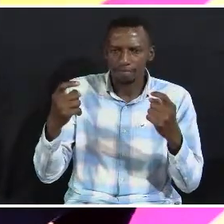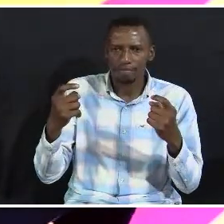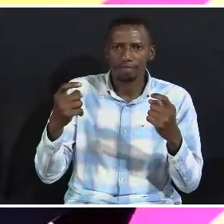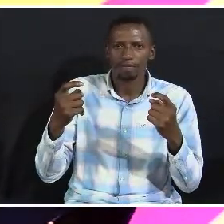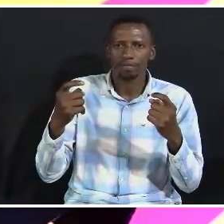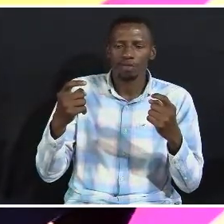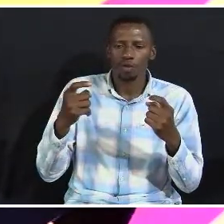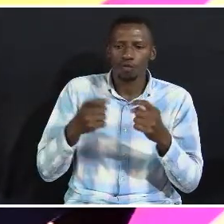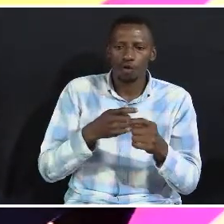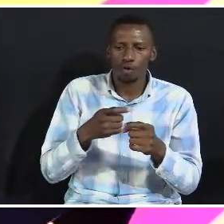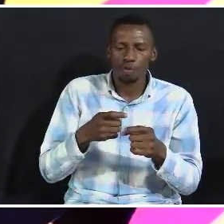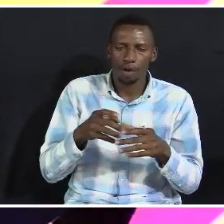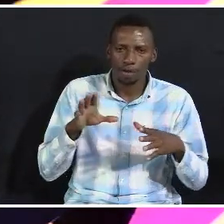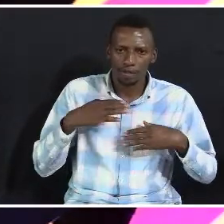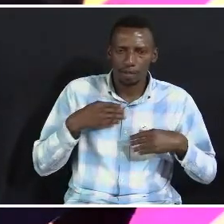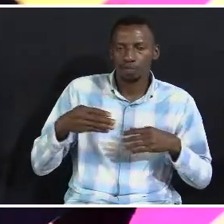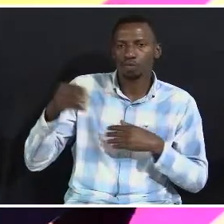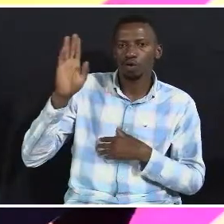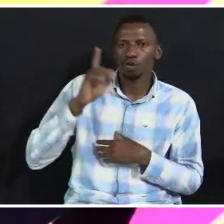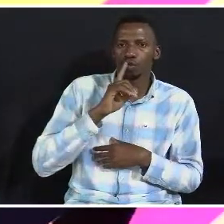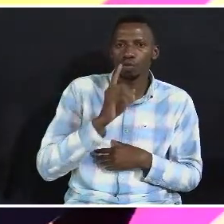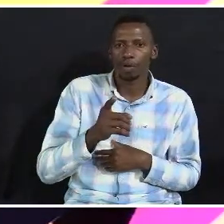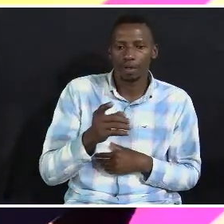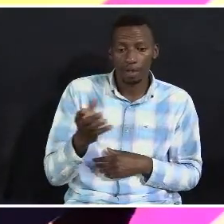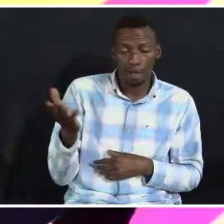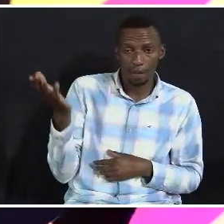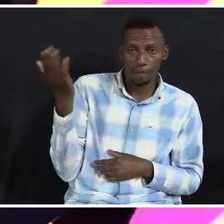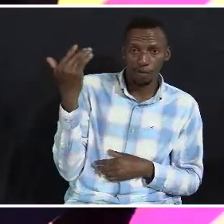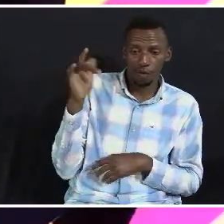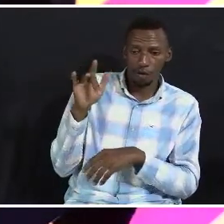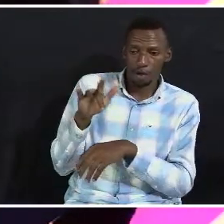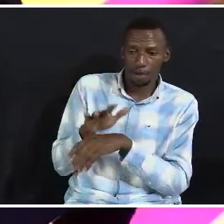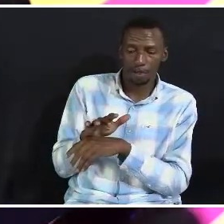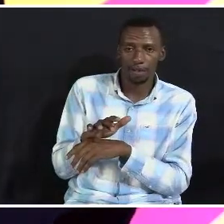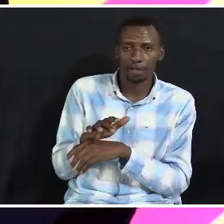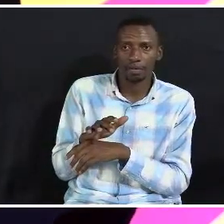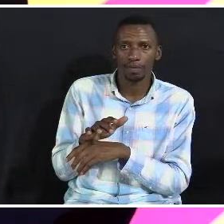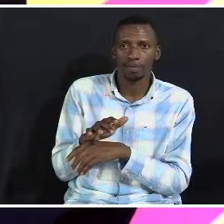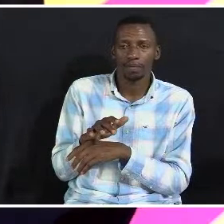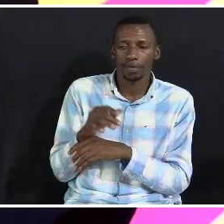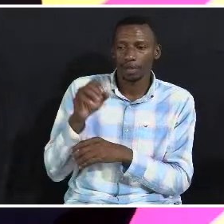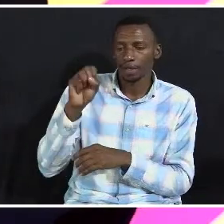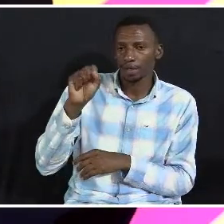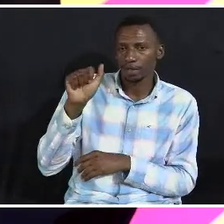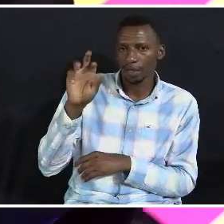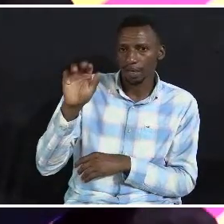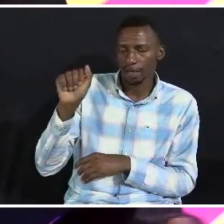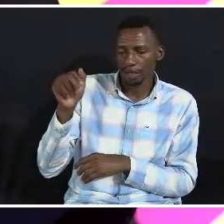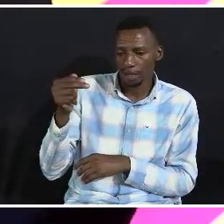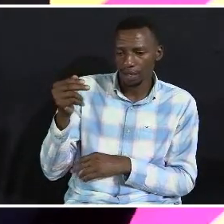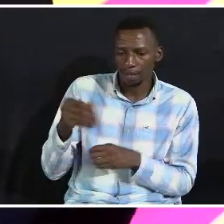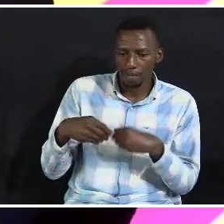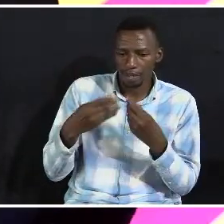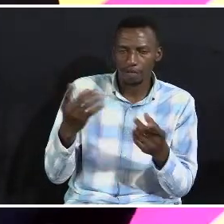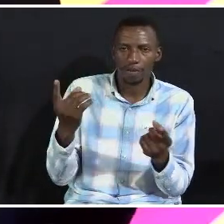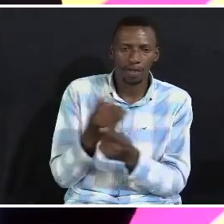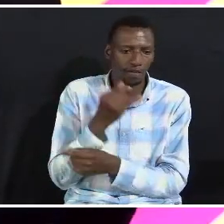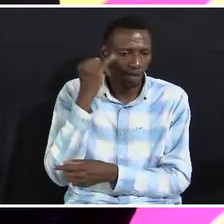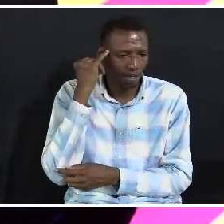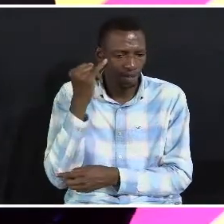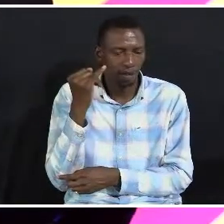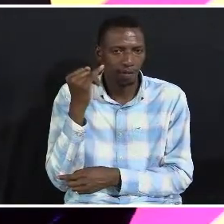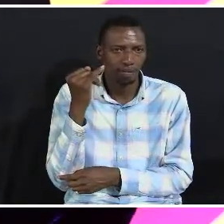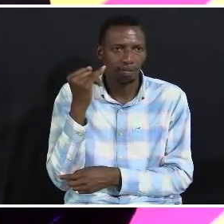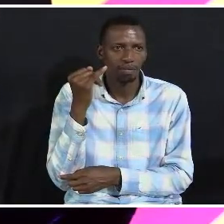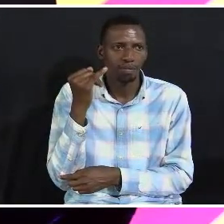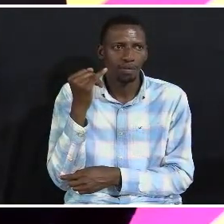Because earlier, Sarah had given an alternative. I am old, I cannot get a child. So, Muse, you have